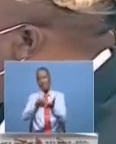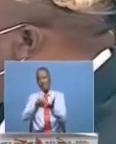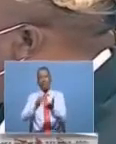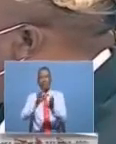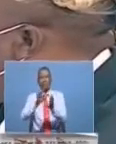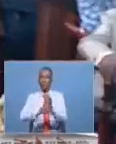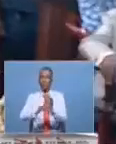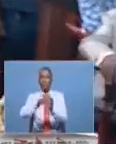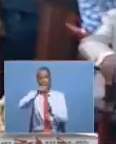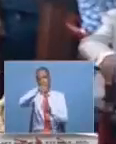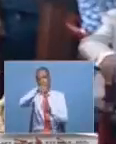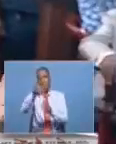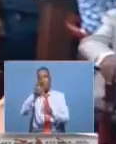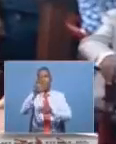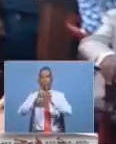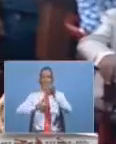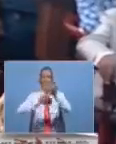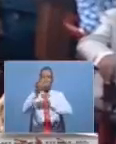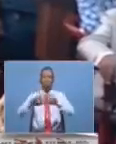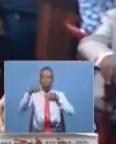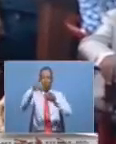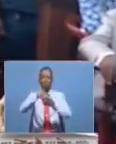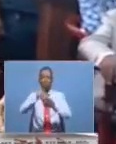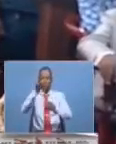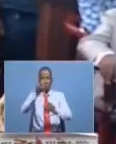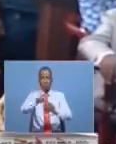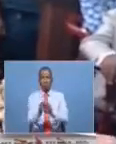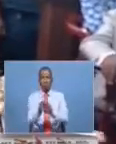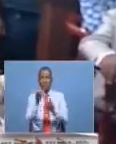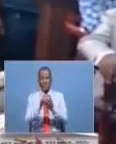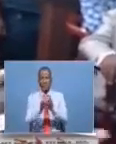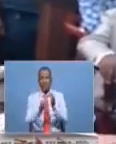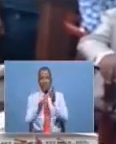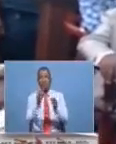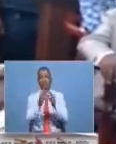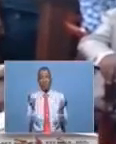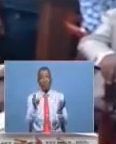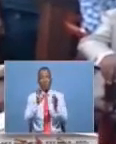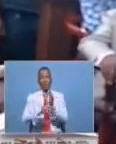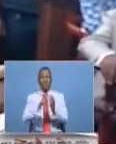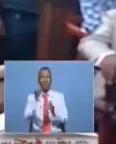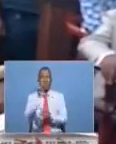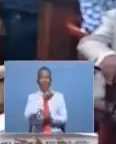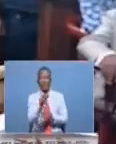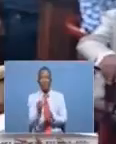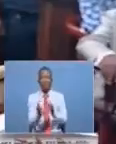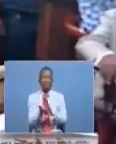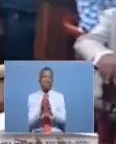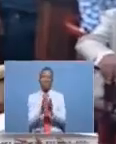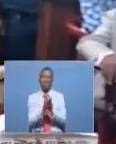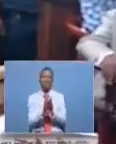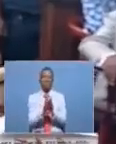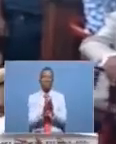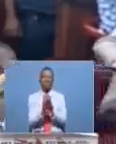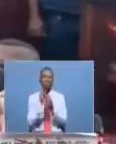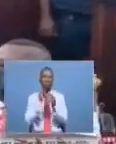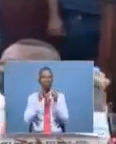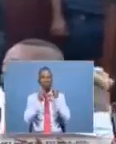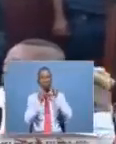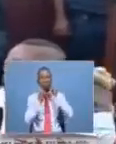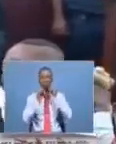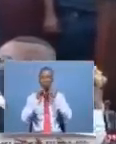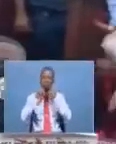process follows. So if that is the case, then, my lords, it becomes rather baffling